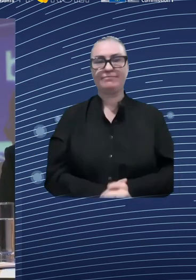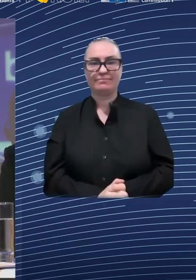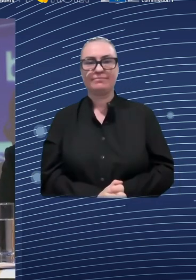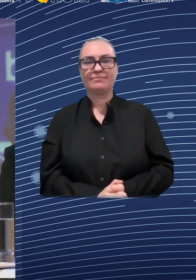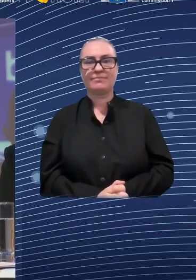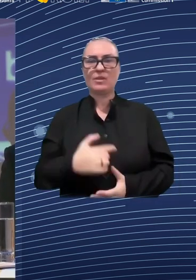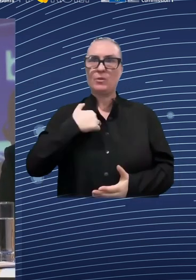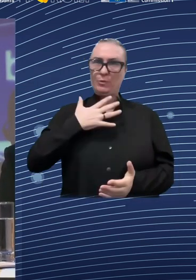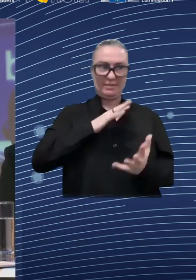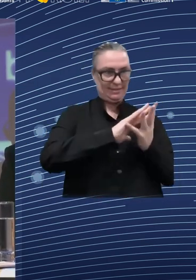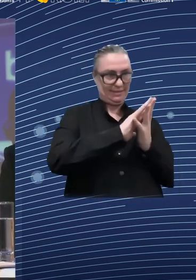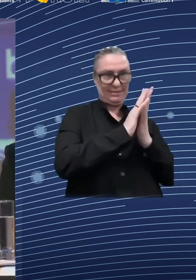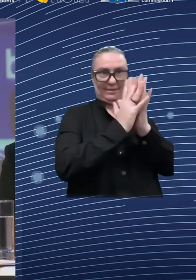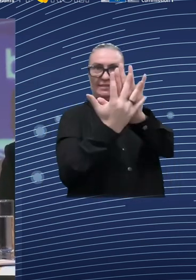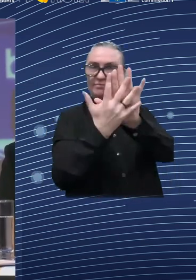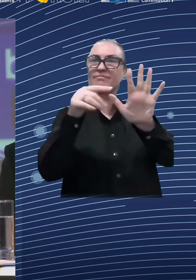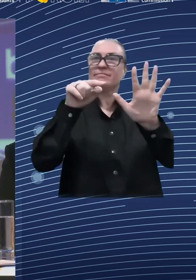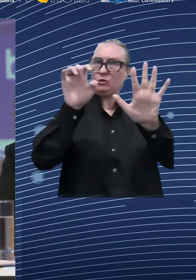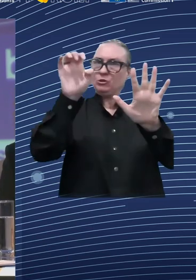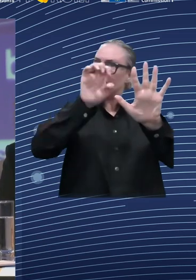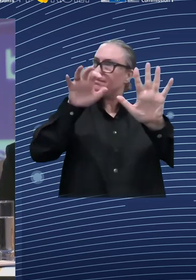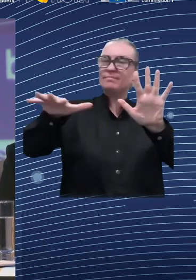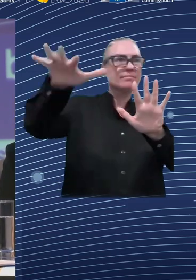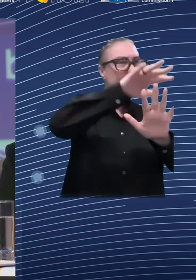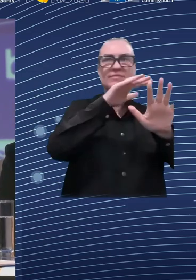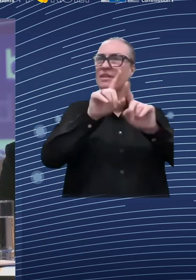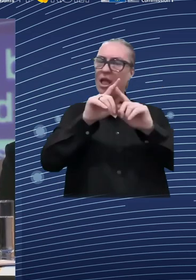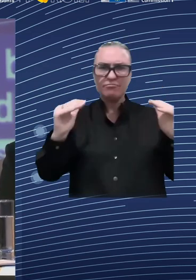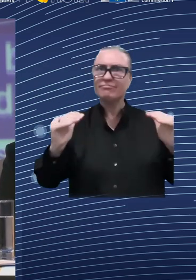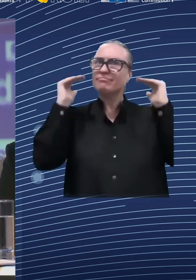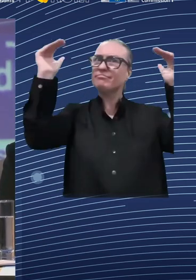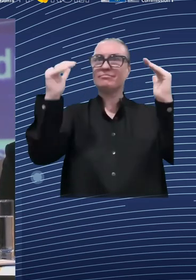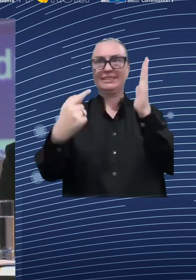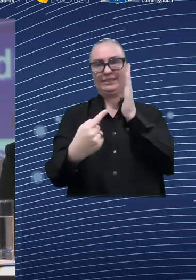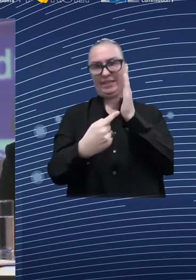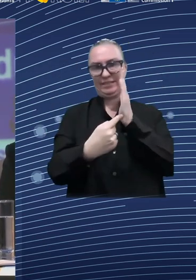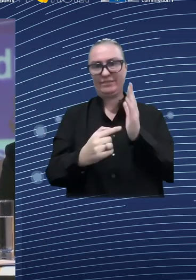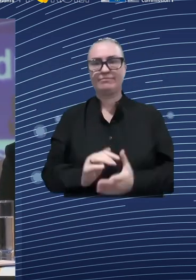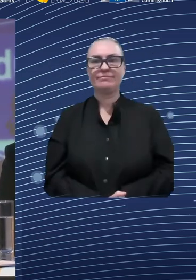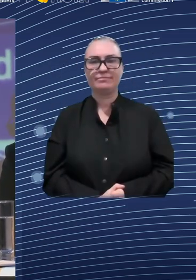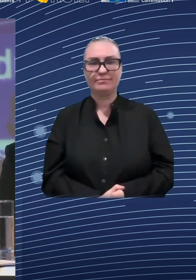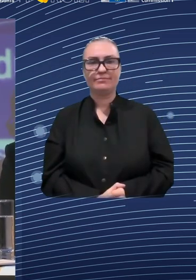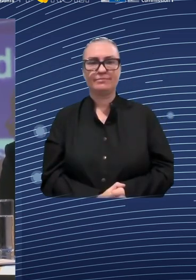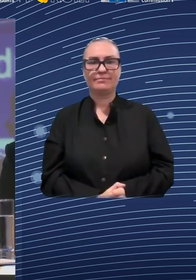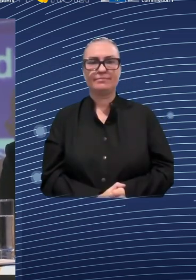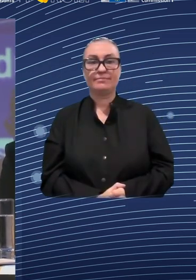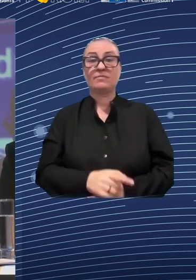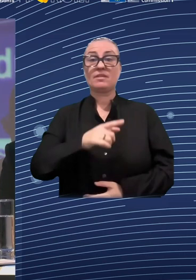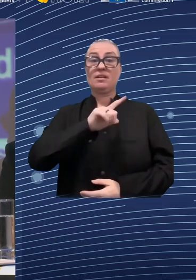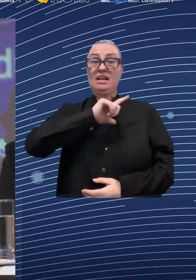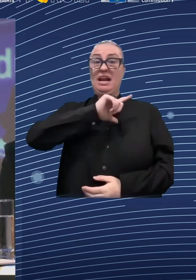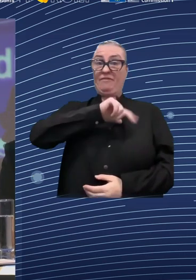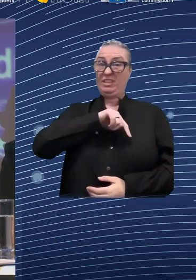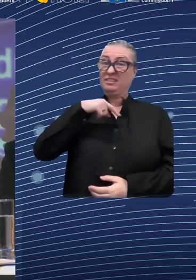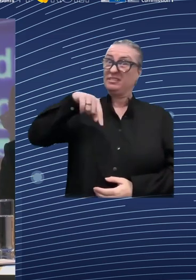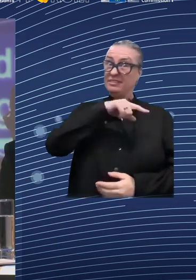also have the right skills and are always knowledgeable about the new emerging technologies and have the right